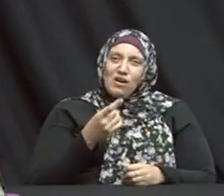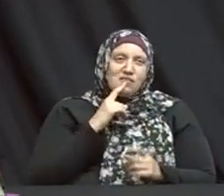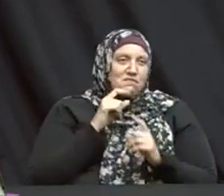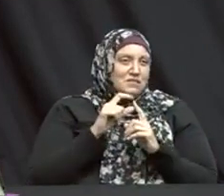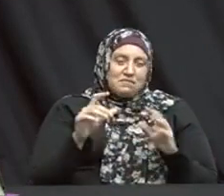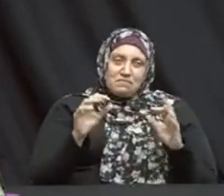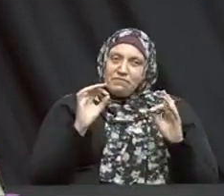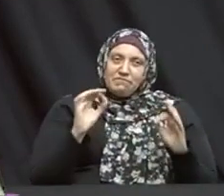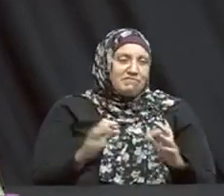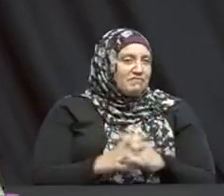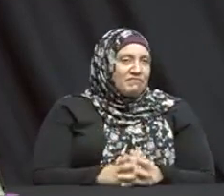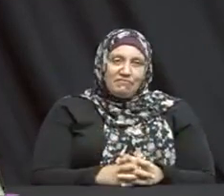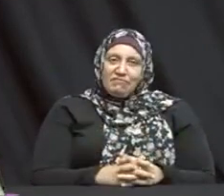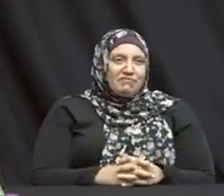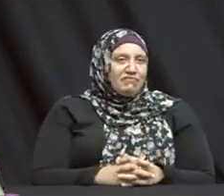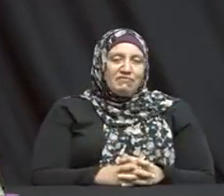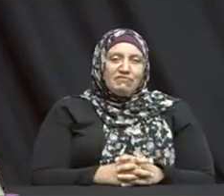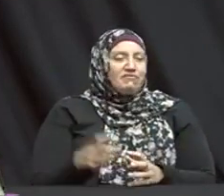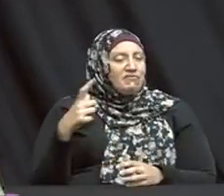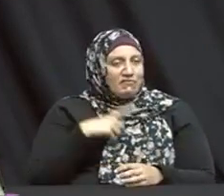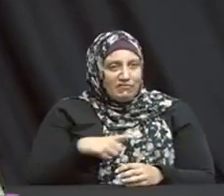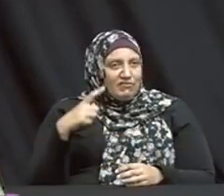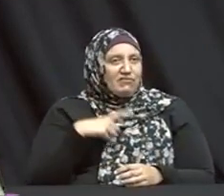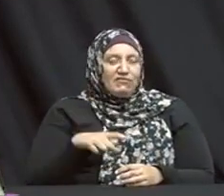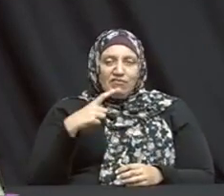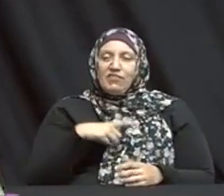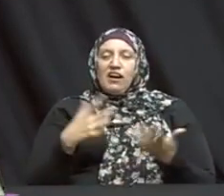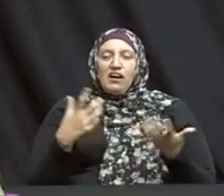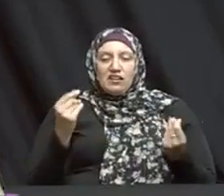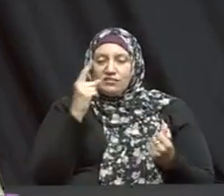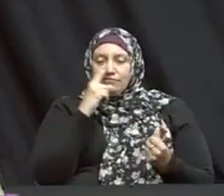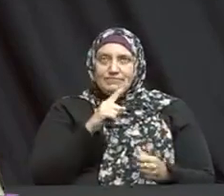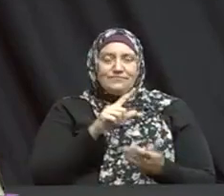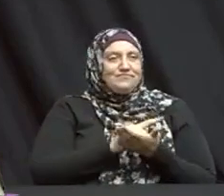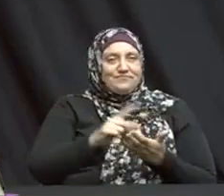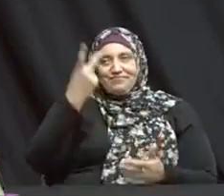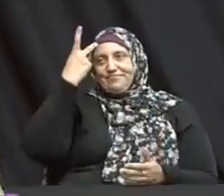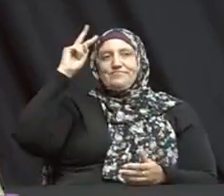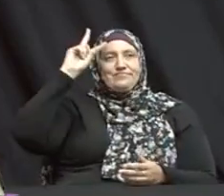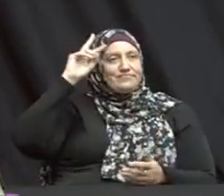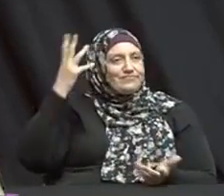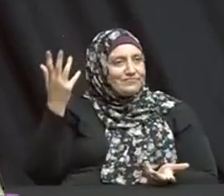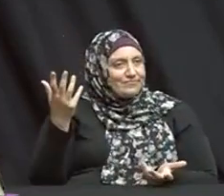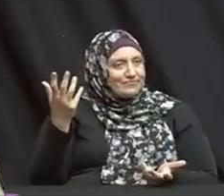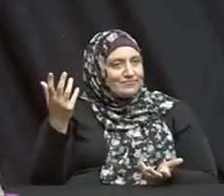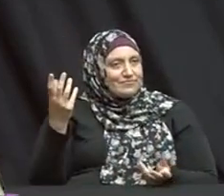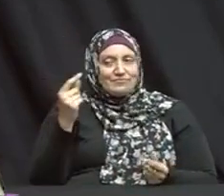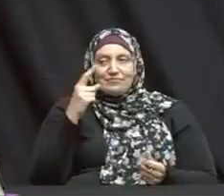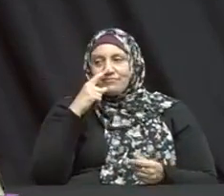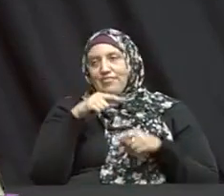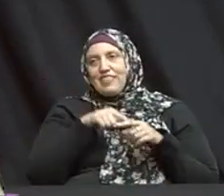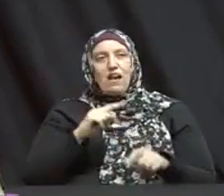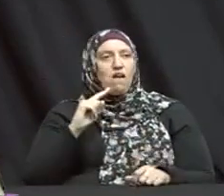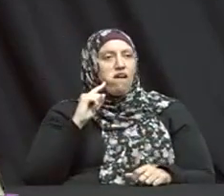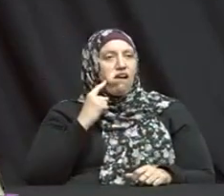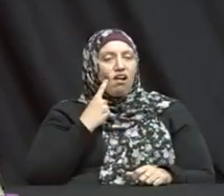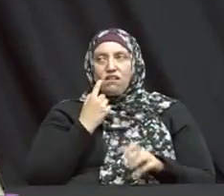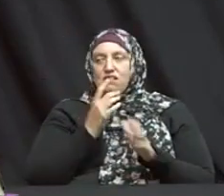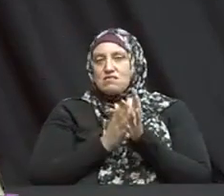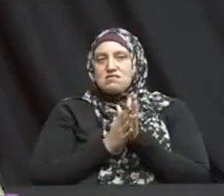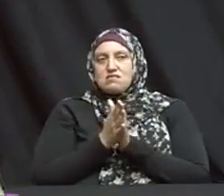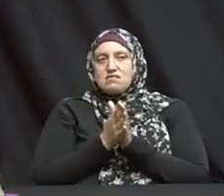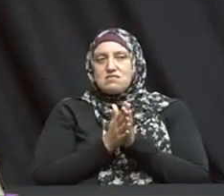foolproof, because people still, depending on their intentions and motives, can argue,